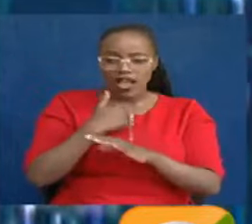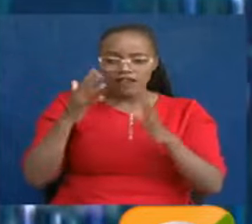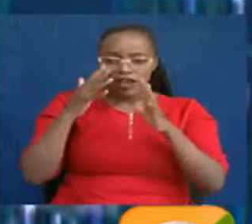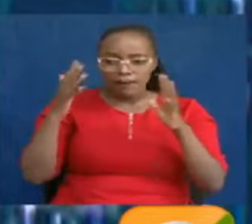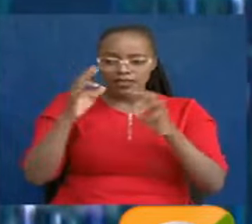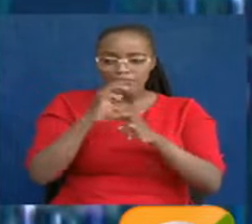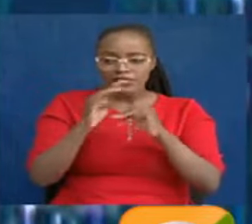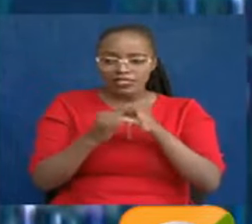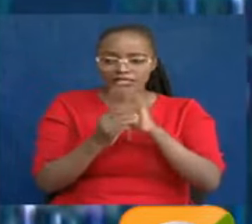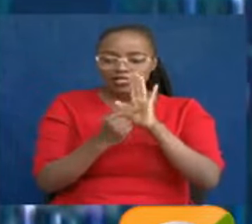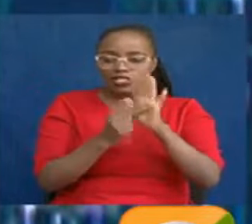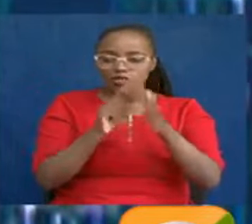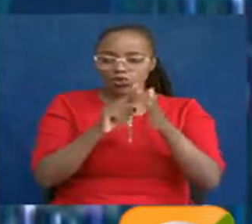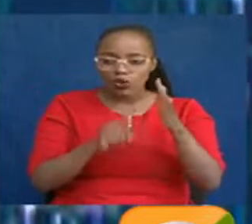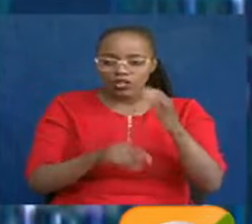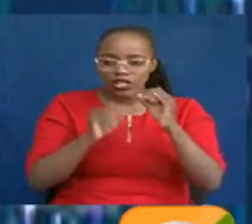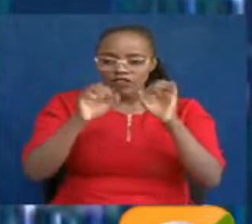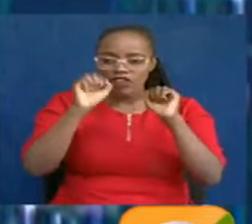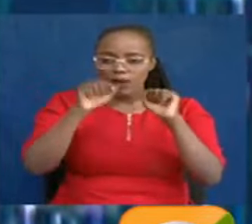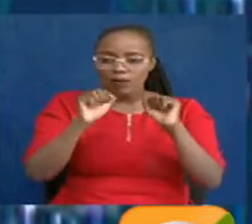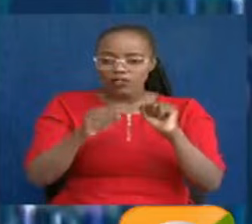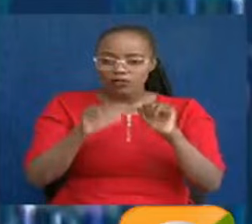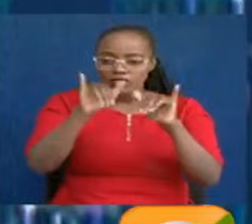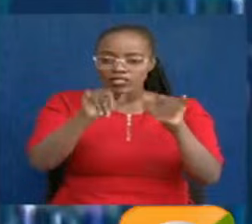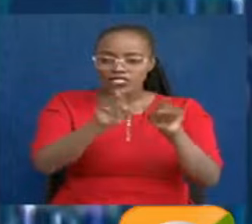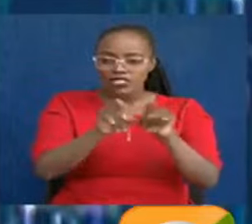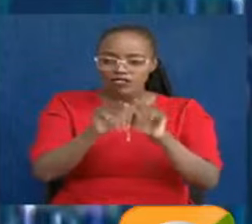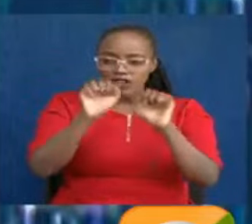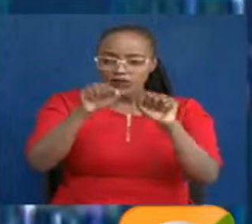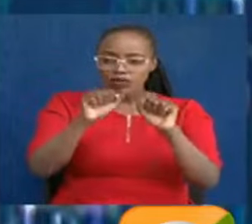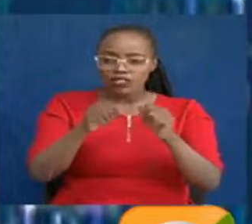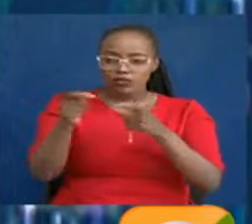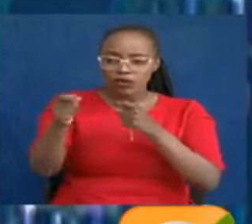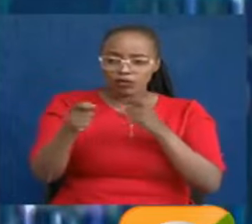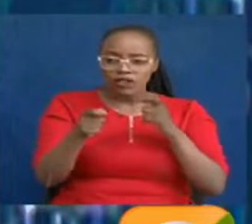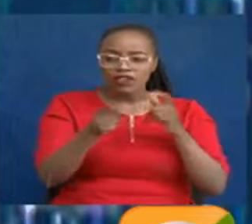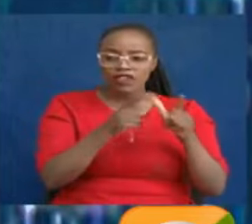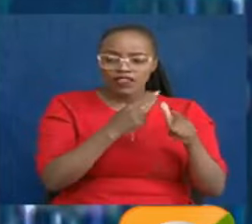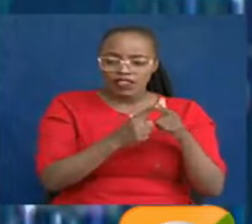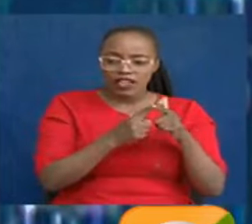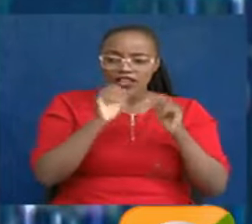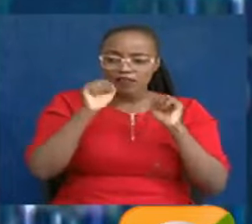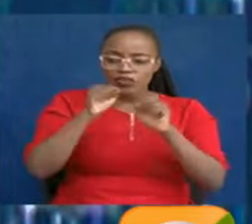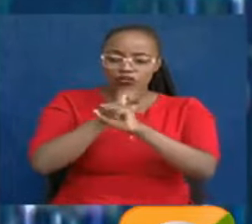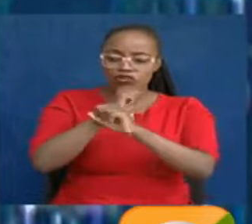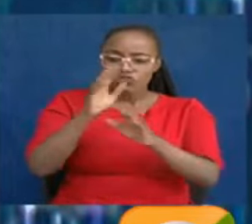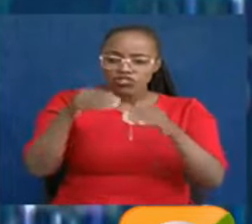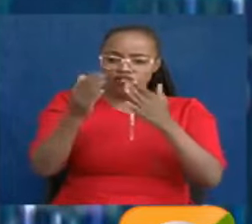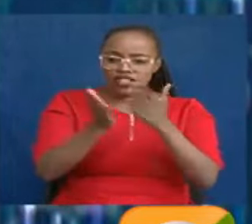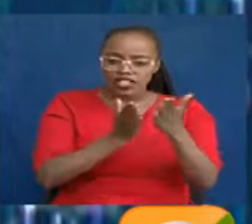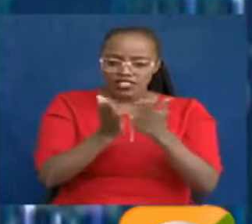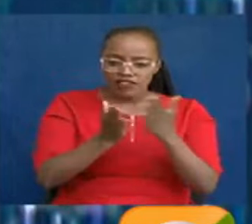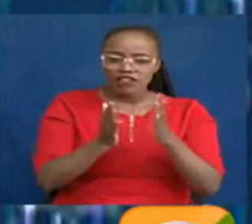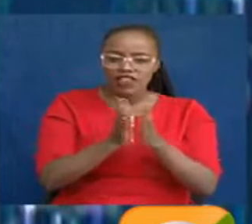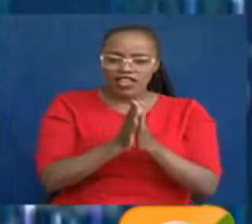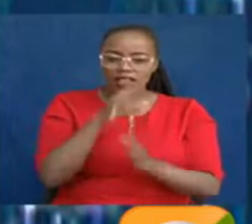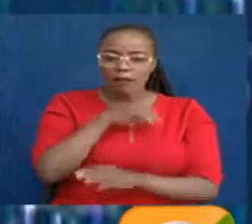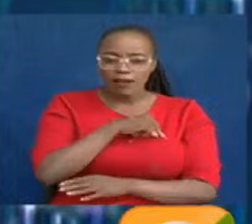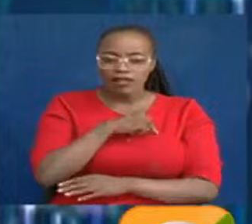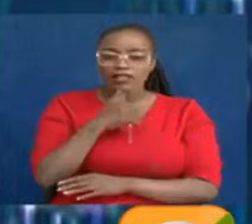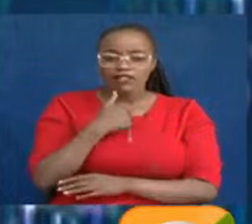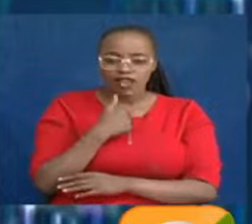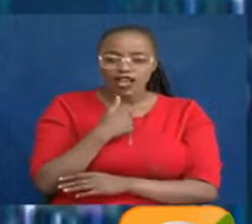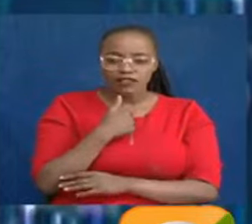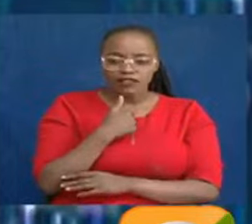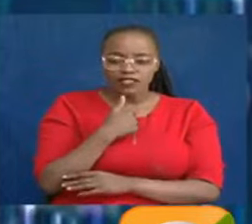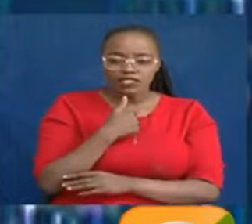services. When we come in, for example, like the company Drone Tech will be coming in with Drone Tech services, but there's a very first services that are required